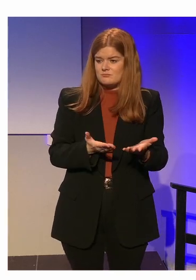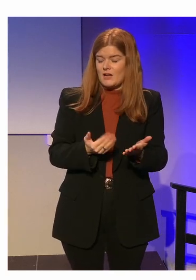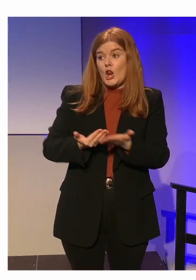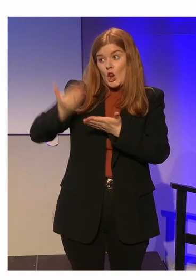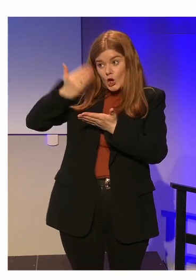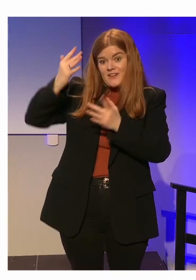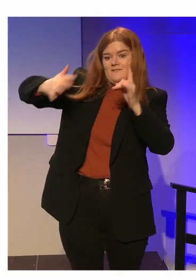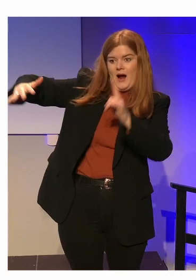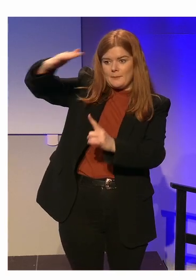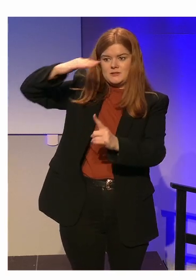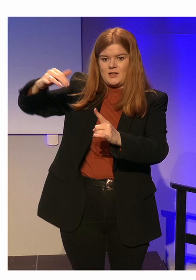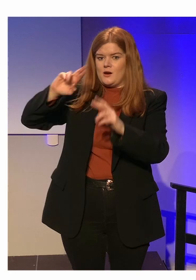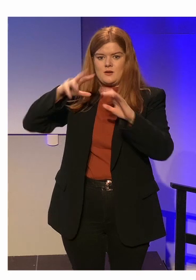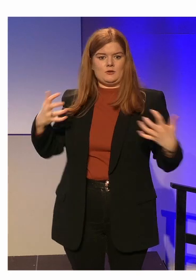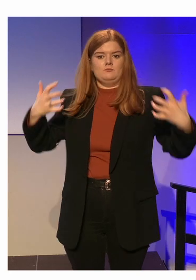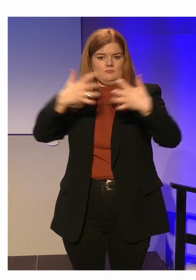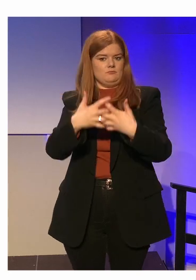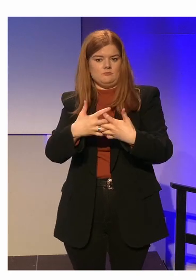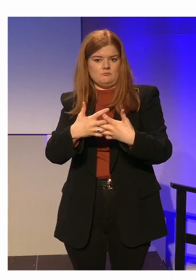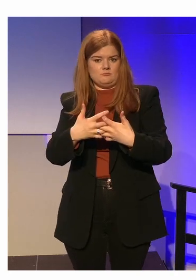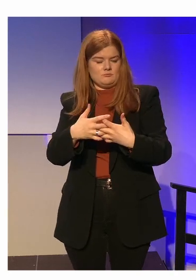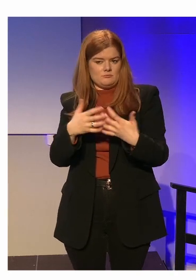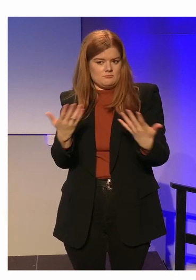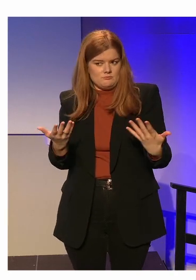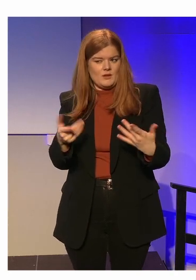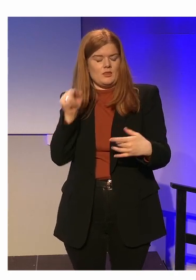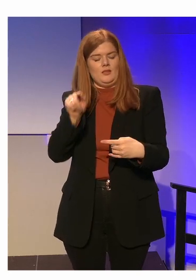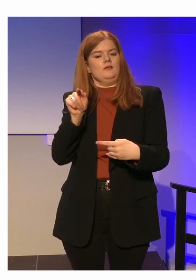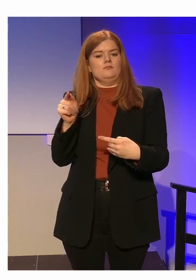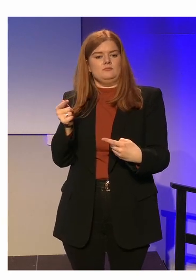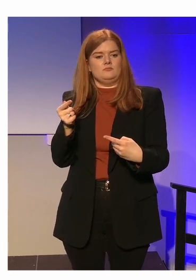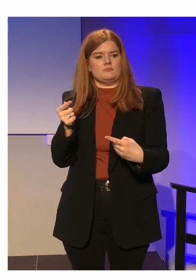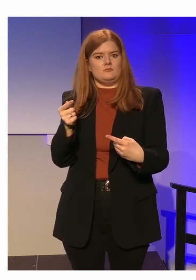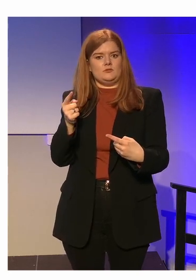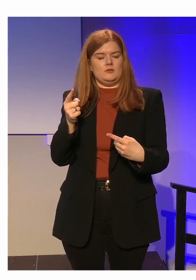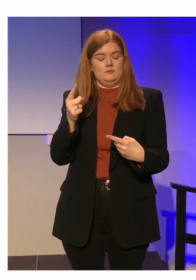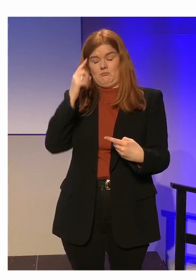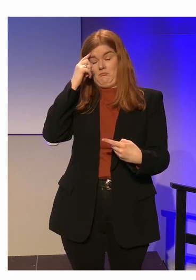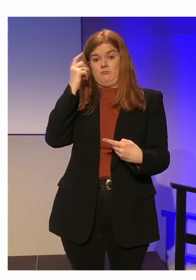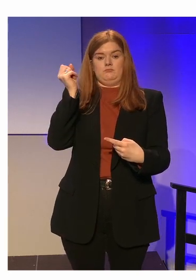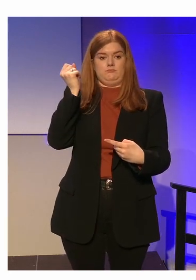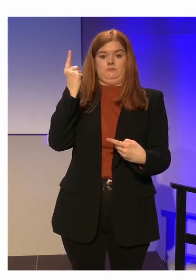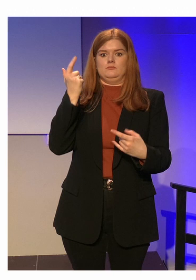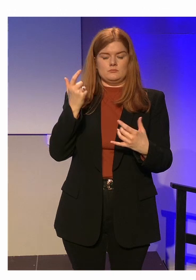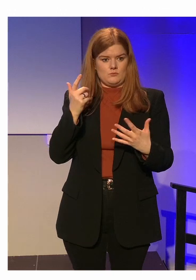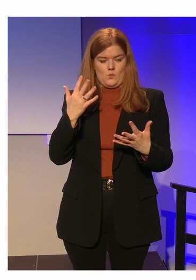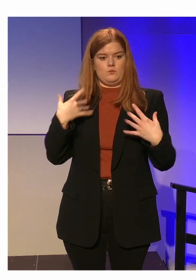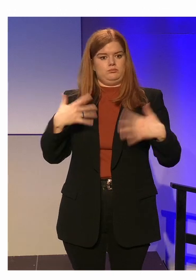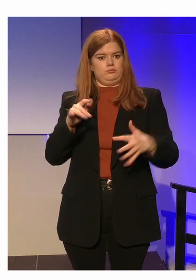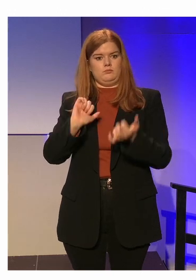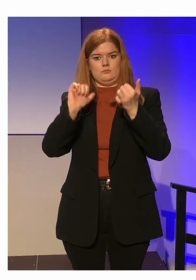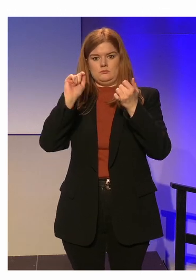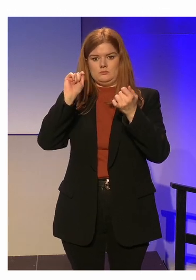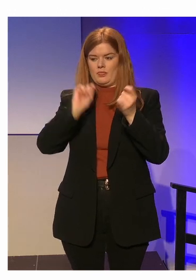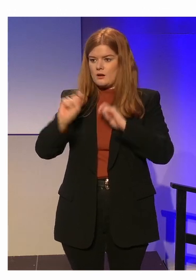Learning environments are not well designed. And this is kind of a revolutionary thought in a sense, right? Because a lot of us have